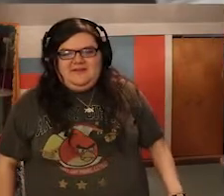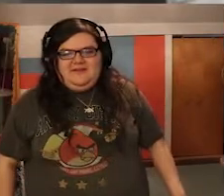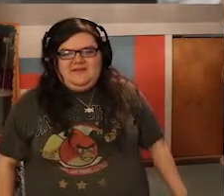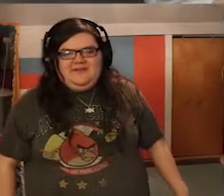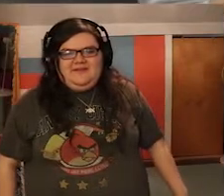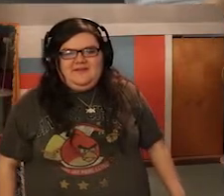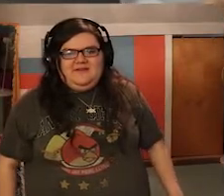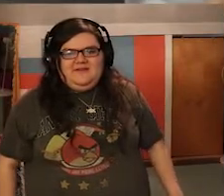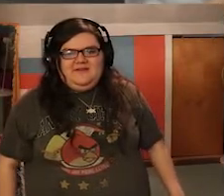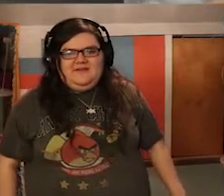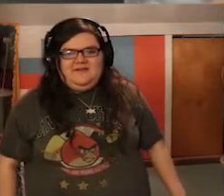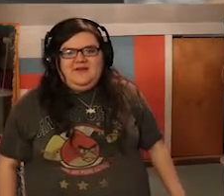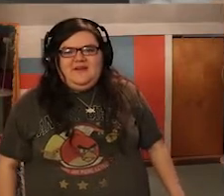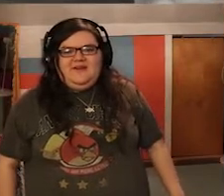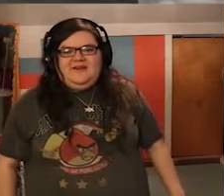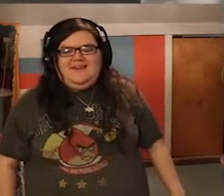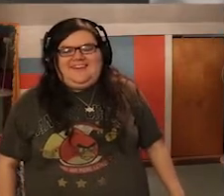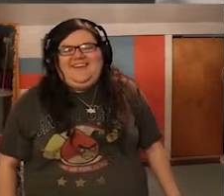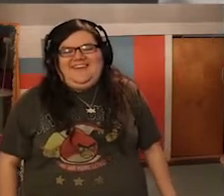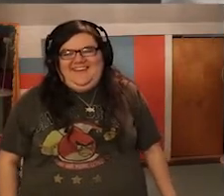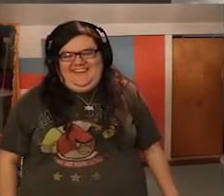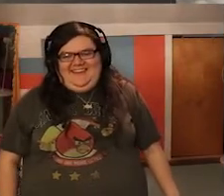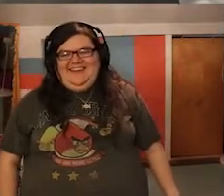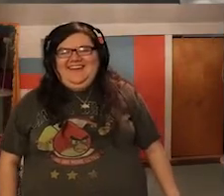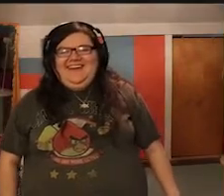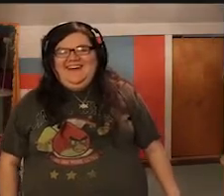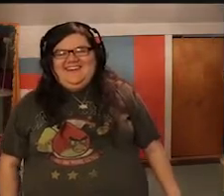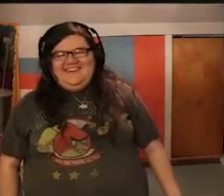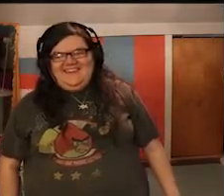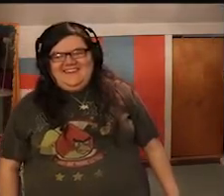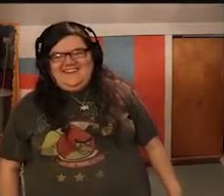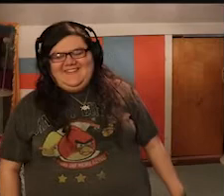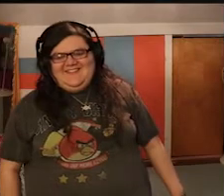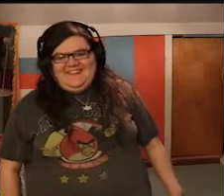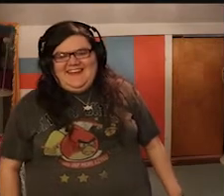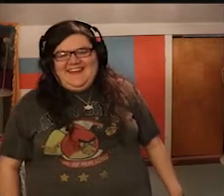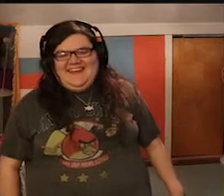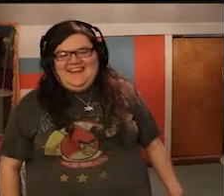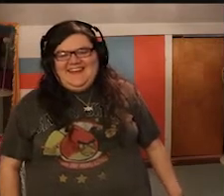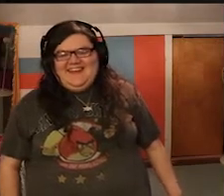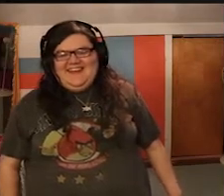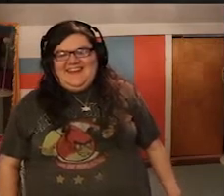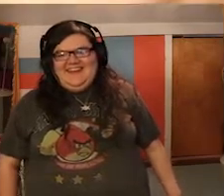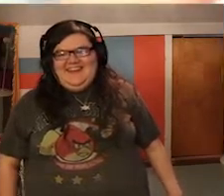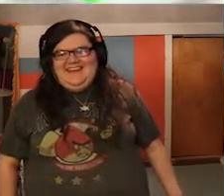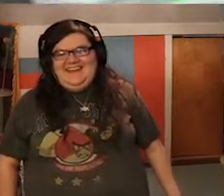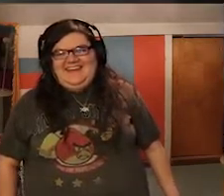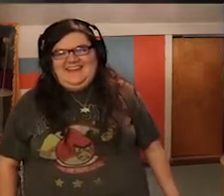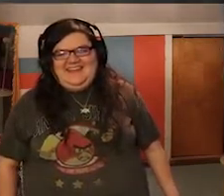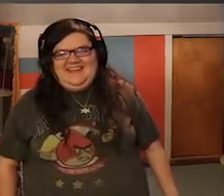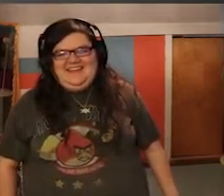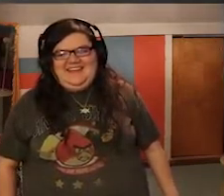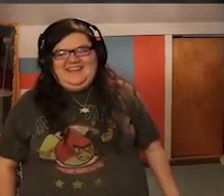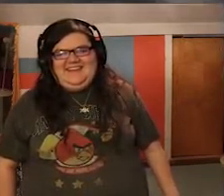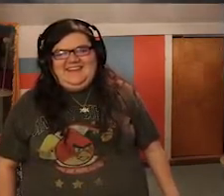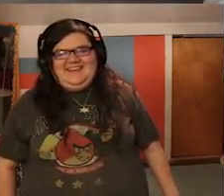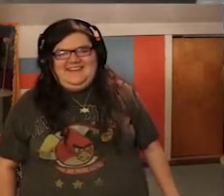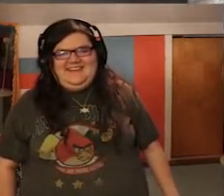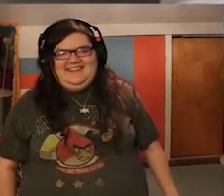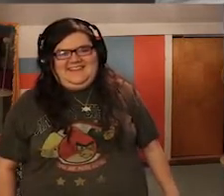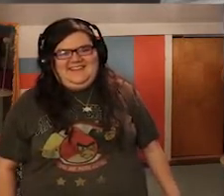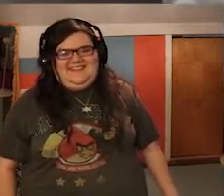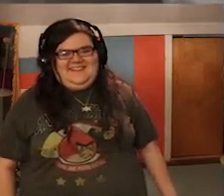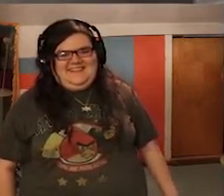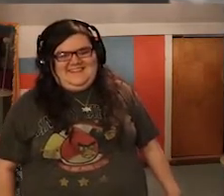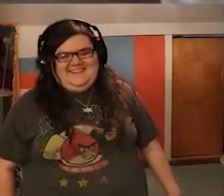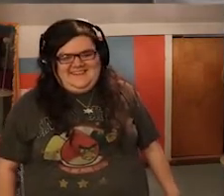did. Putting too much on. What do you mean? I want it to be orange. You've messed my work up there, and that makes me look bad. No, it was on camera that I did